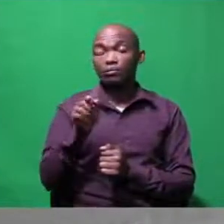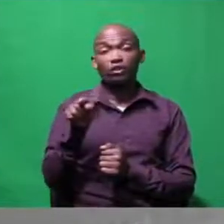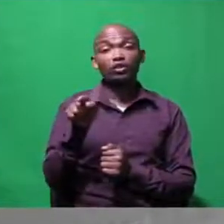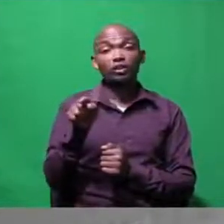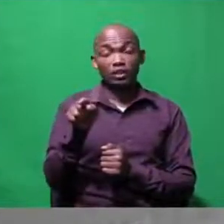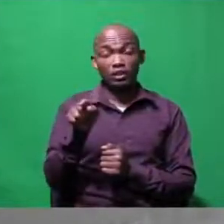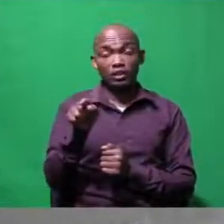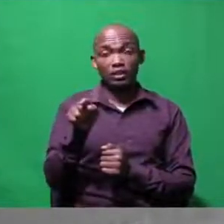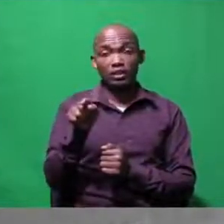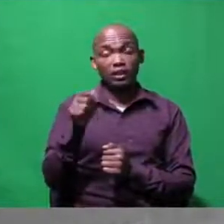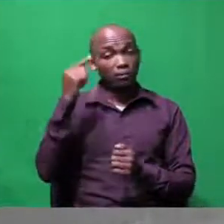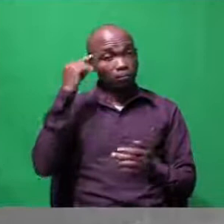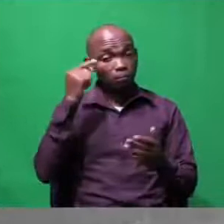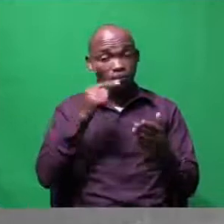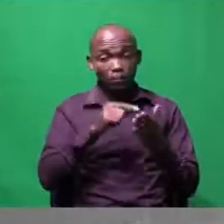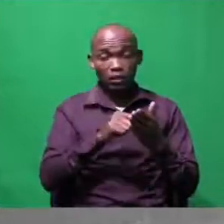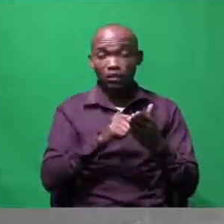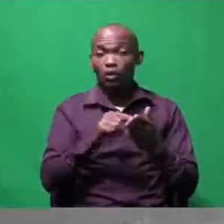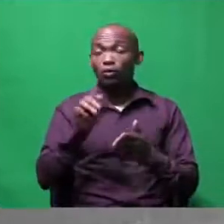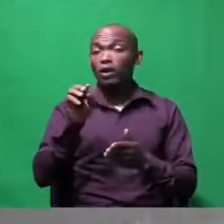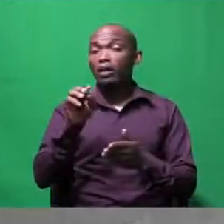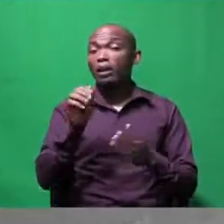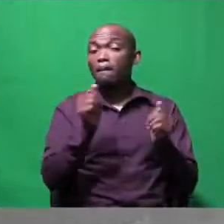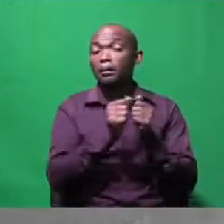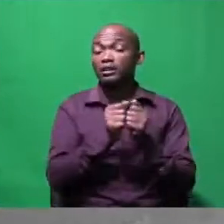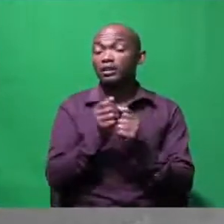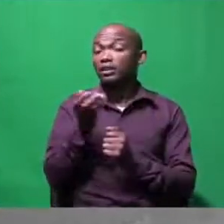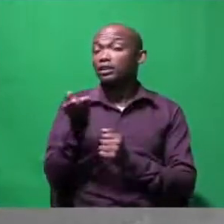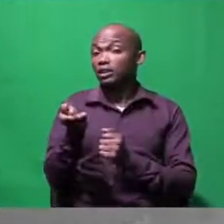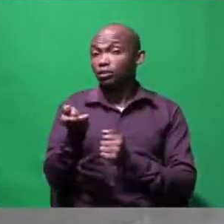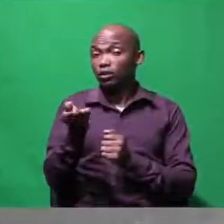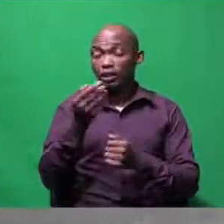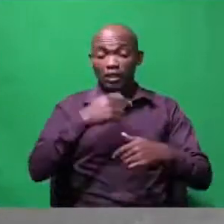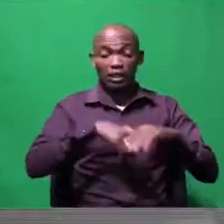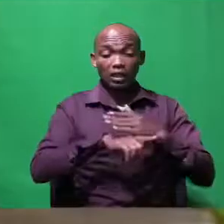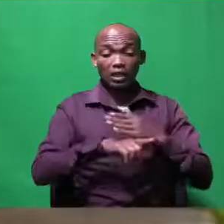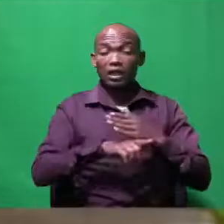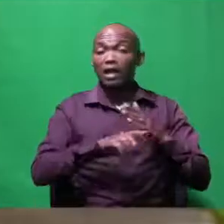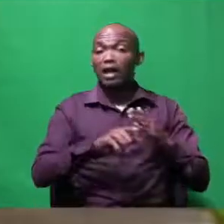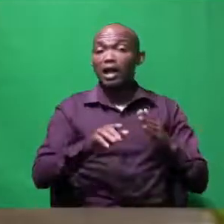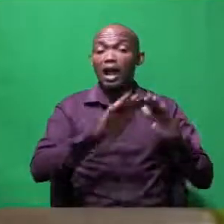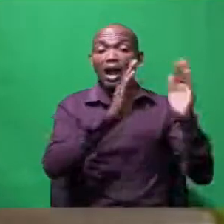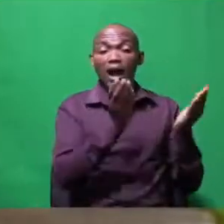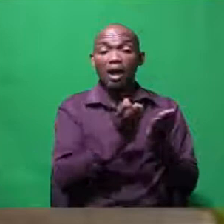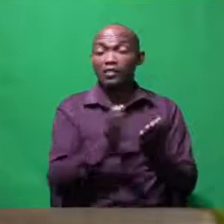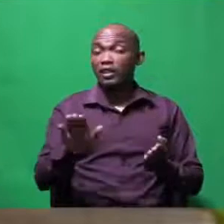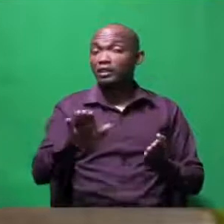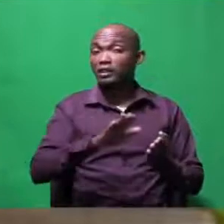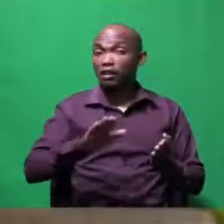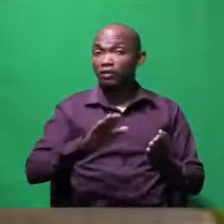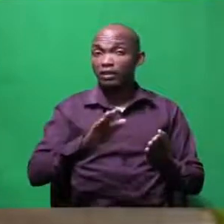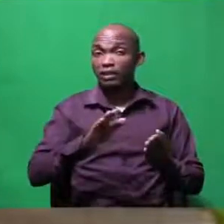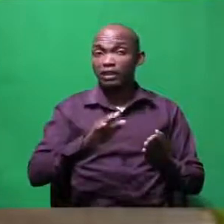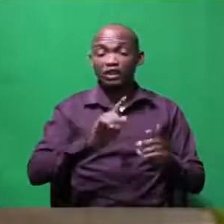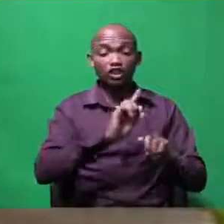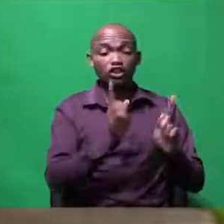this, it means that when this material, when it erupts on the earth's surfaces, my student, is come into a